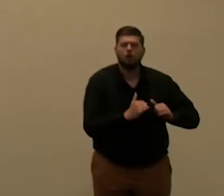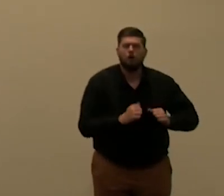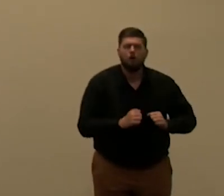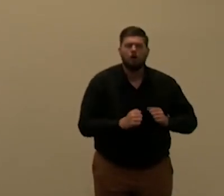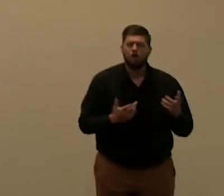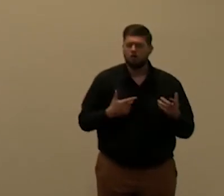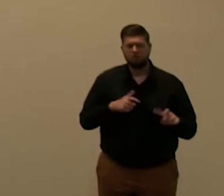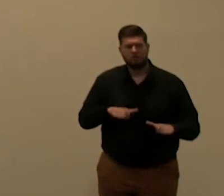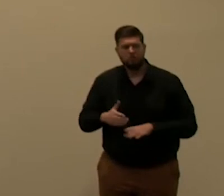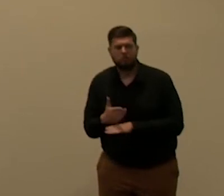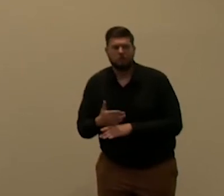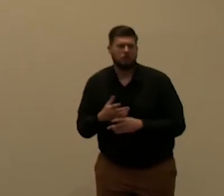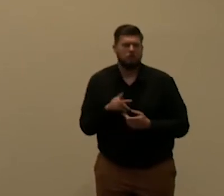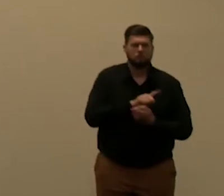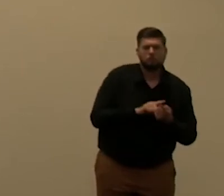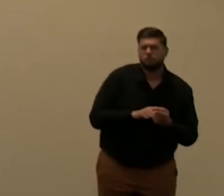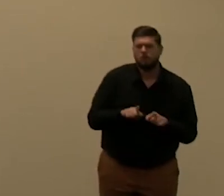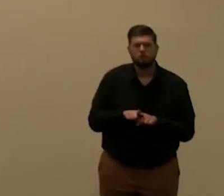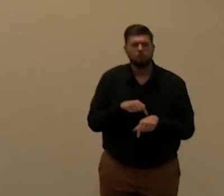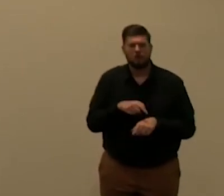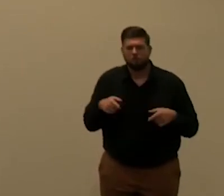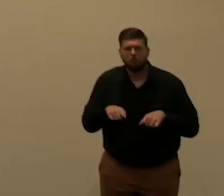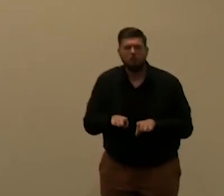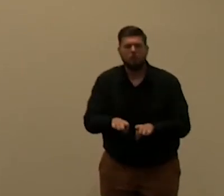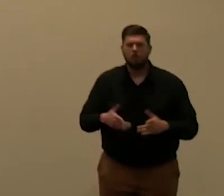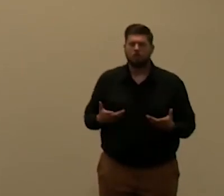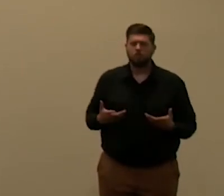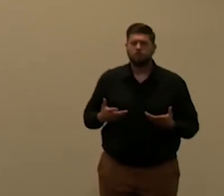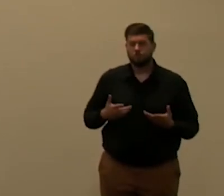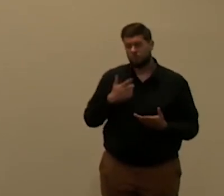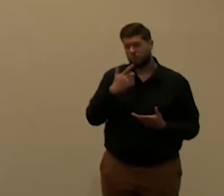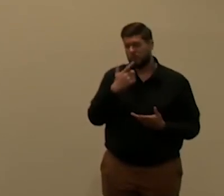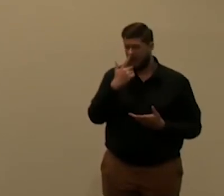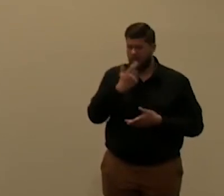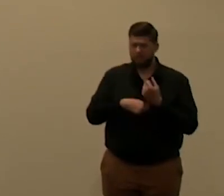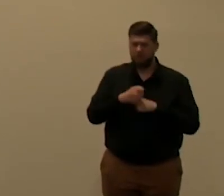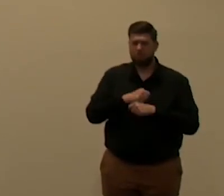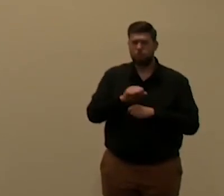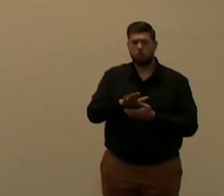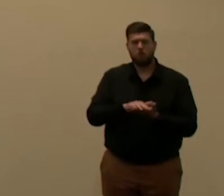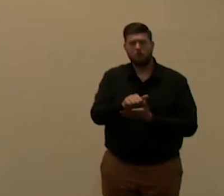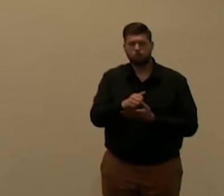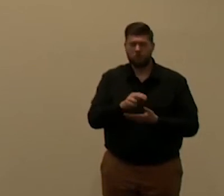So that can lead to that being the norm in the organization, so